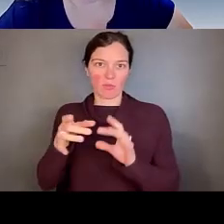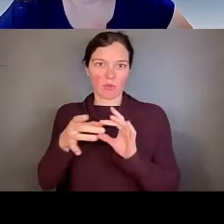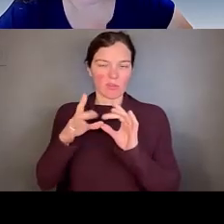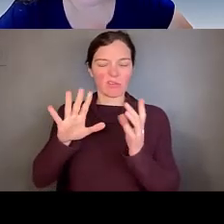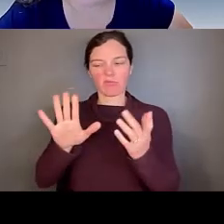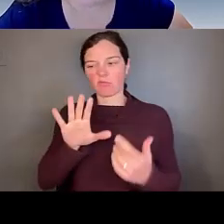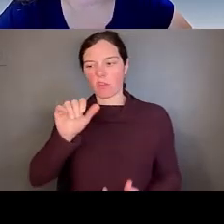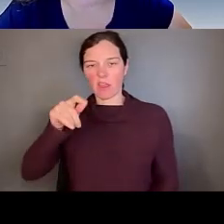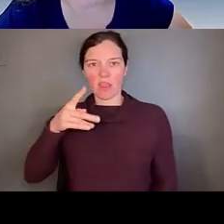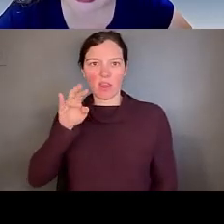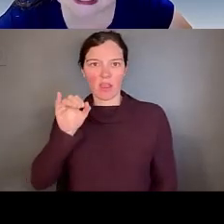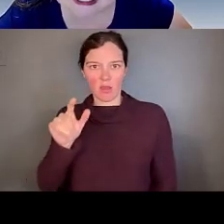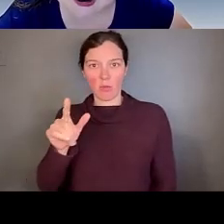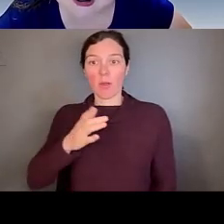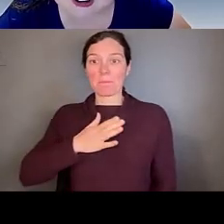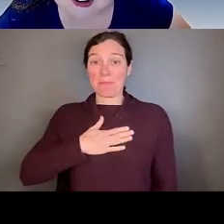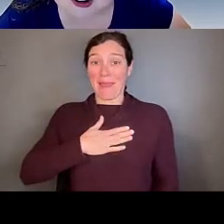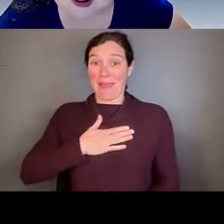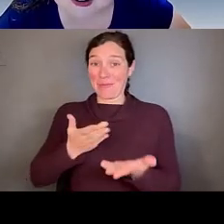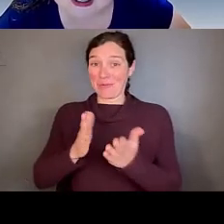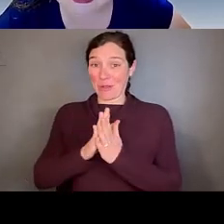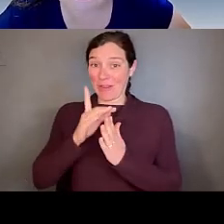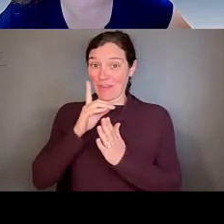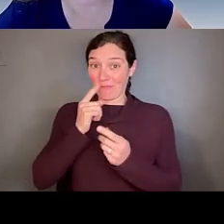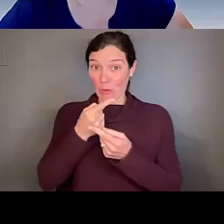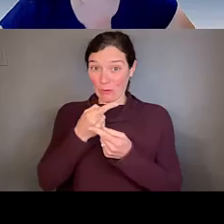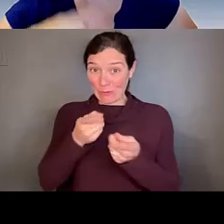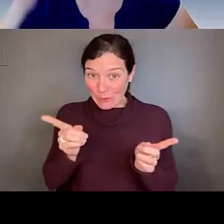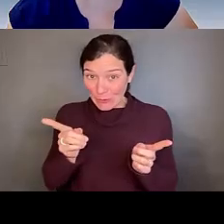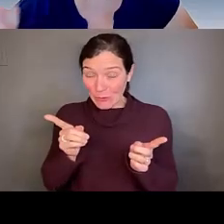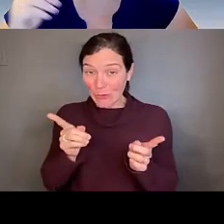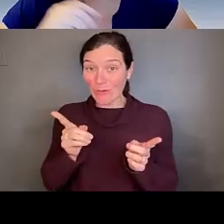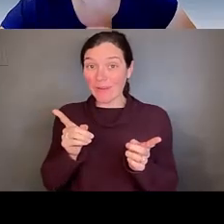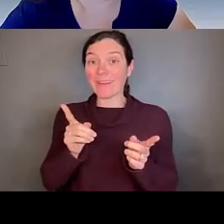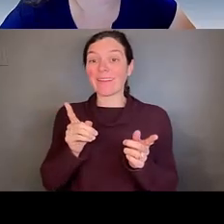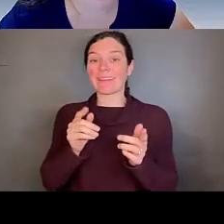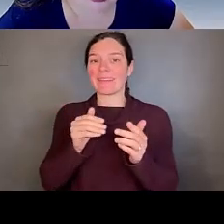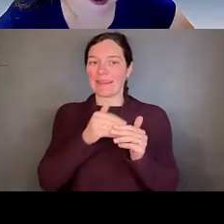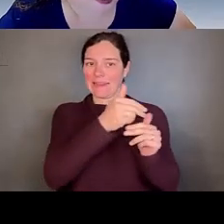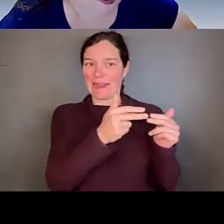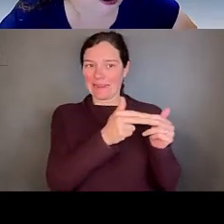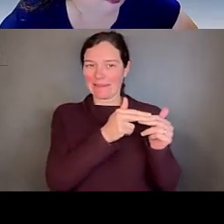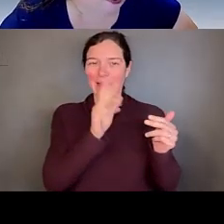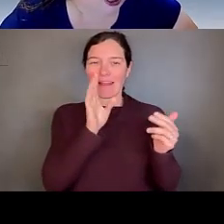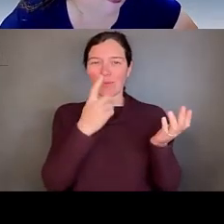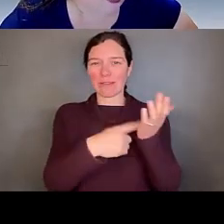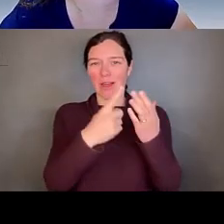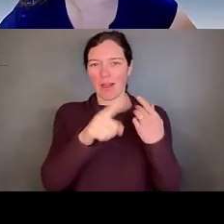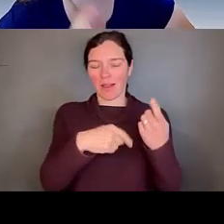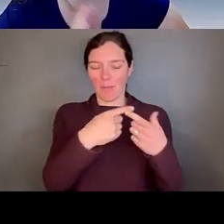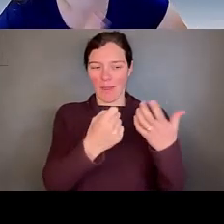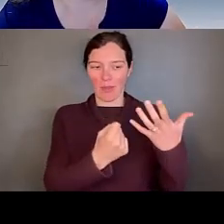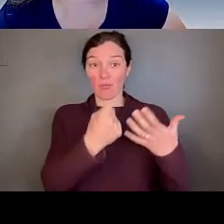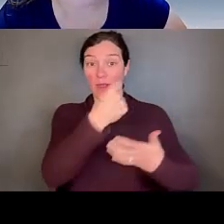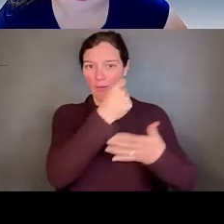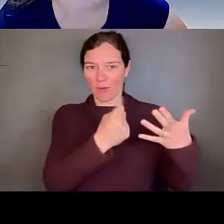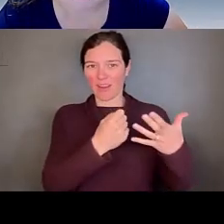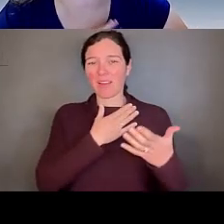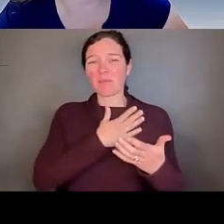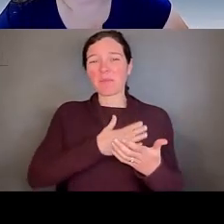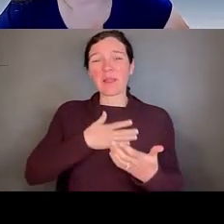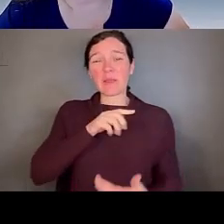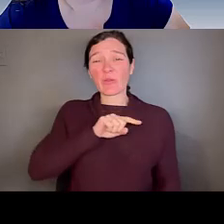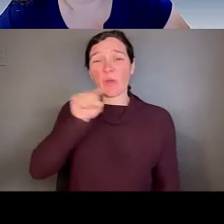around April. My request to all of you is the next slide. I'm going to talk a little bit about the priorities. Go to